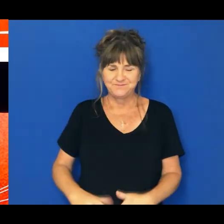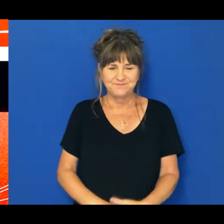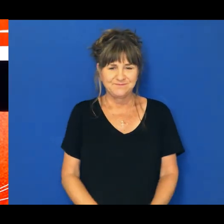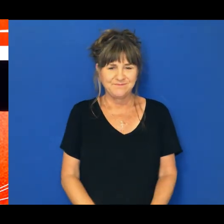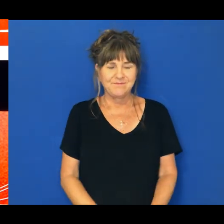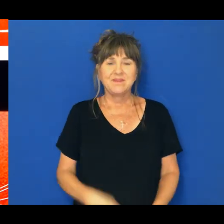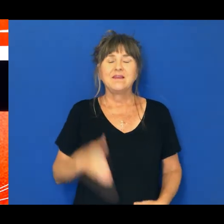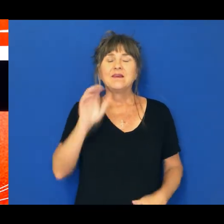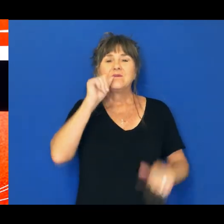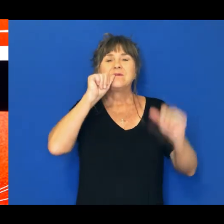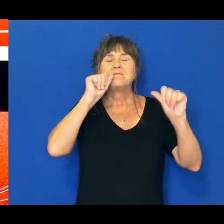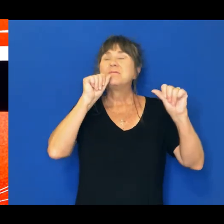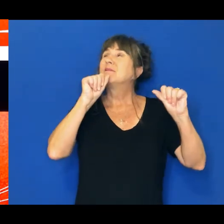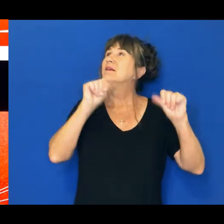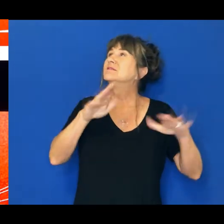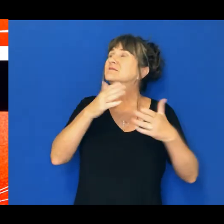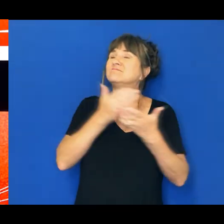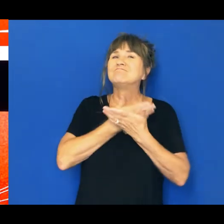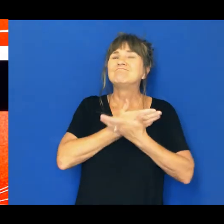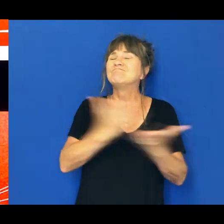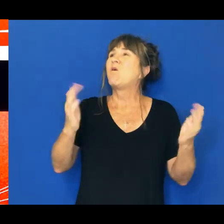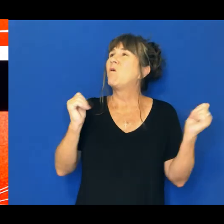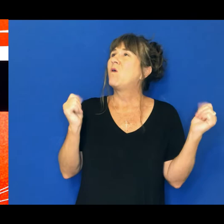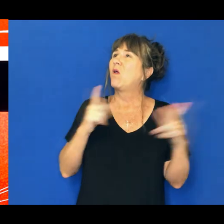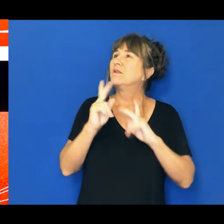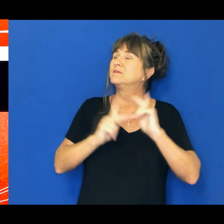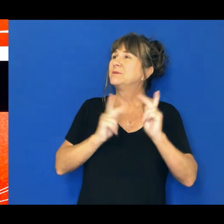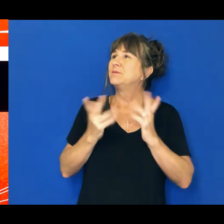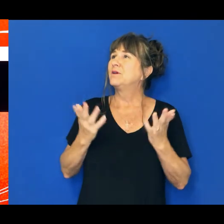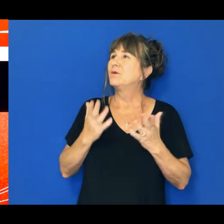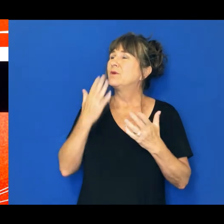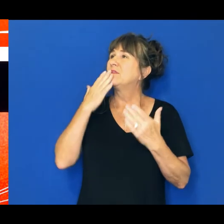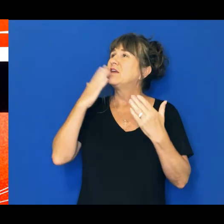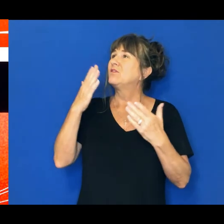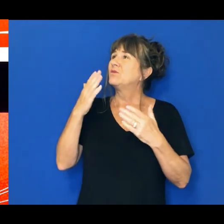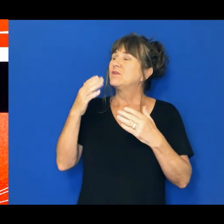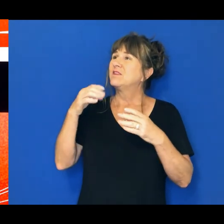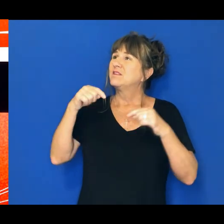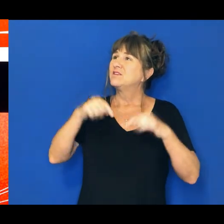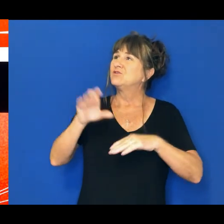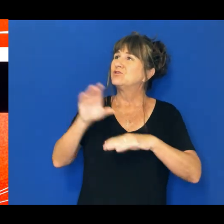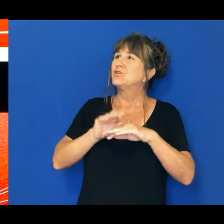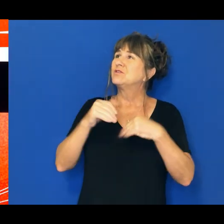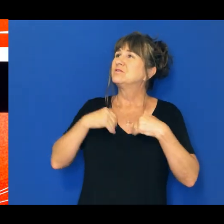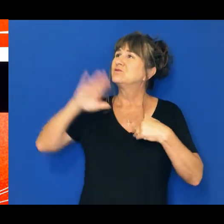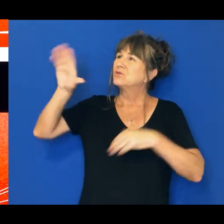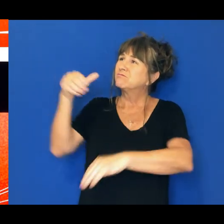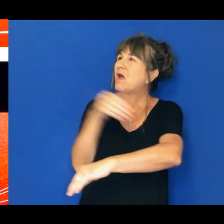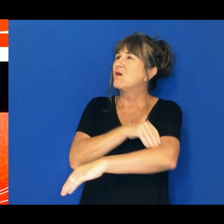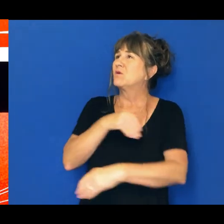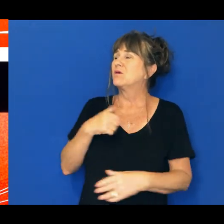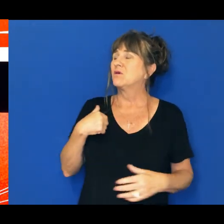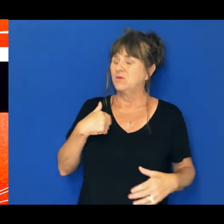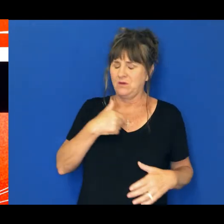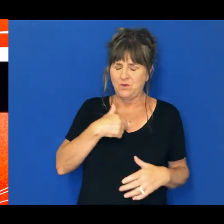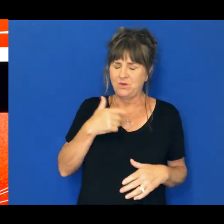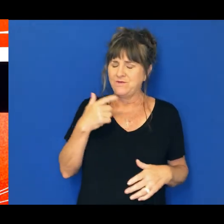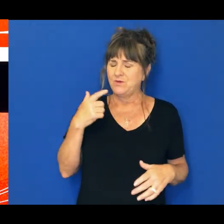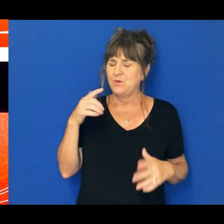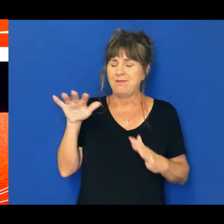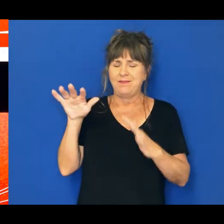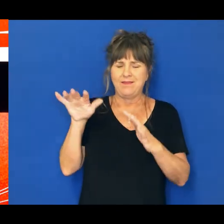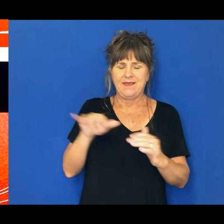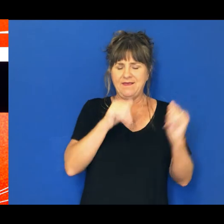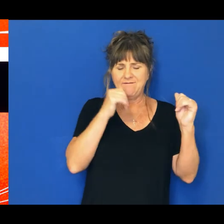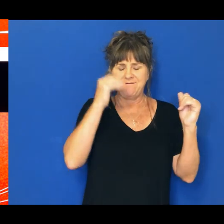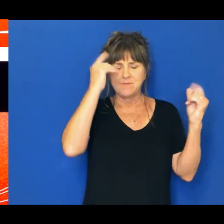Lord. God, we bless every single person. We thank you that you have filled this church with power. We thank you that we don't have to walk out of here just